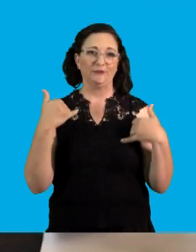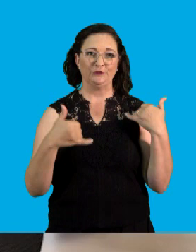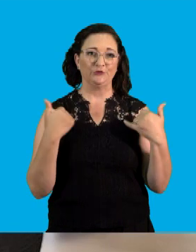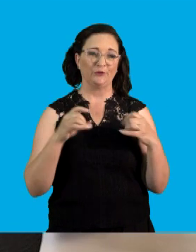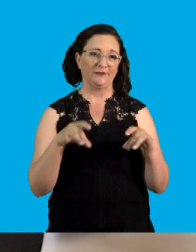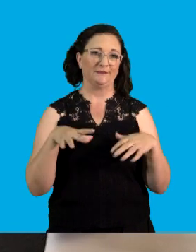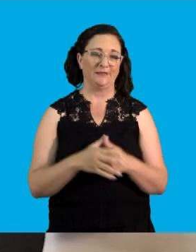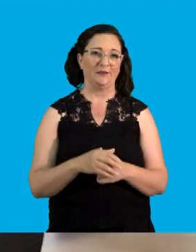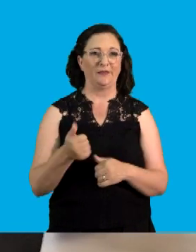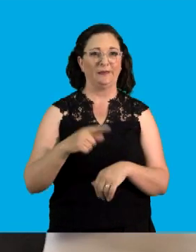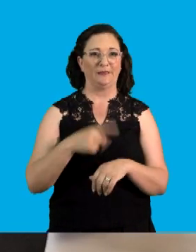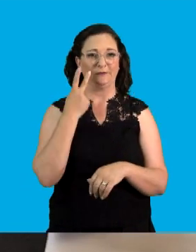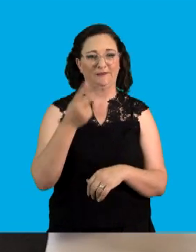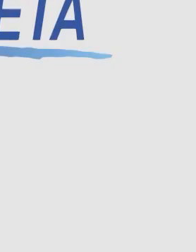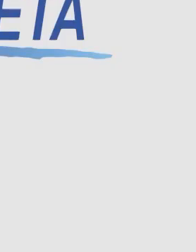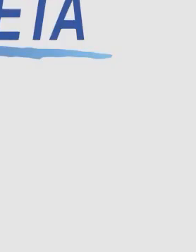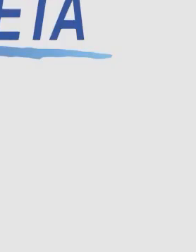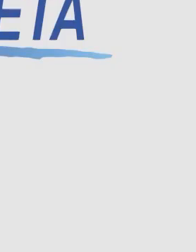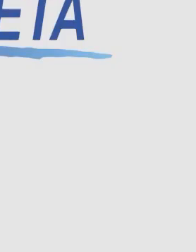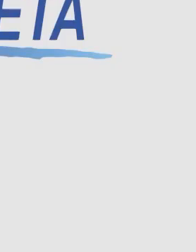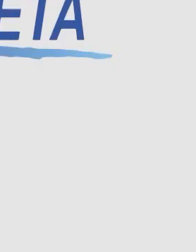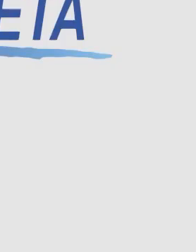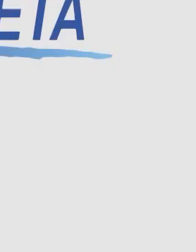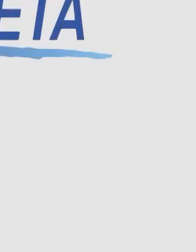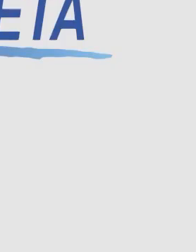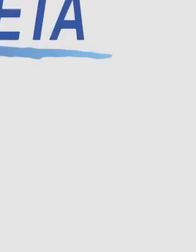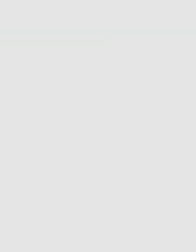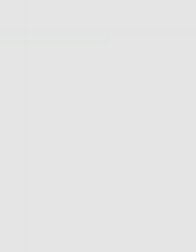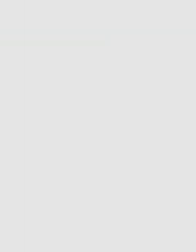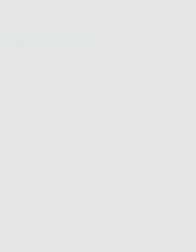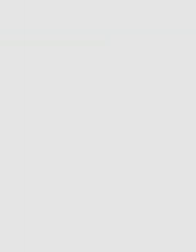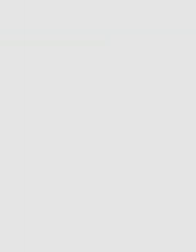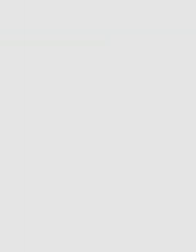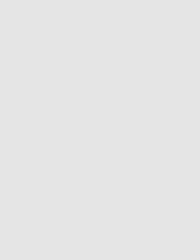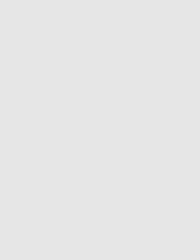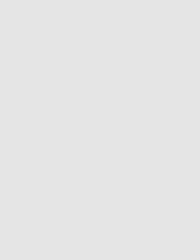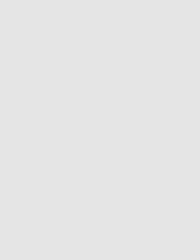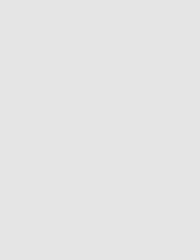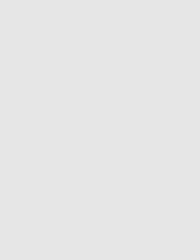I'll see you next time. Goodbye.